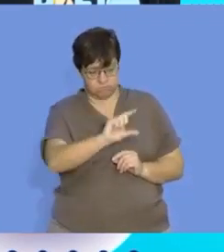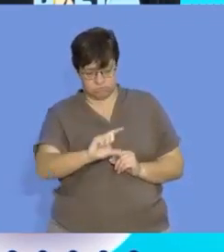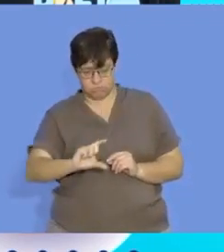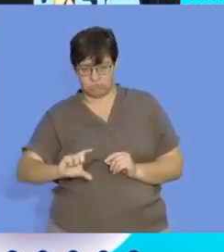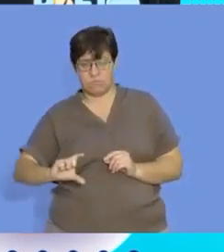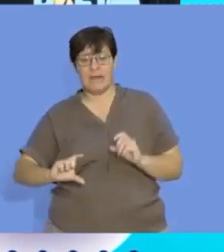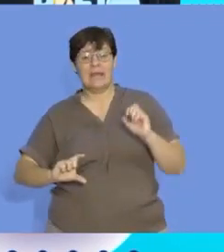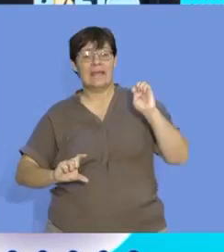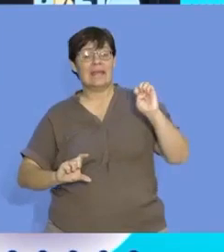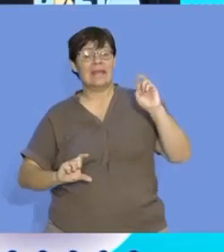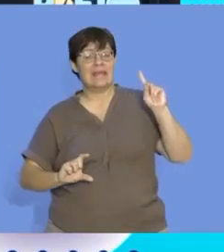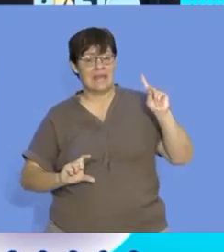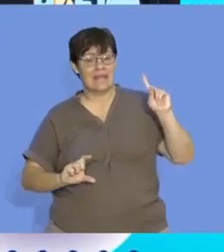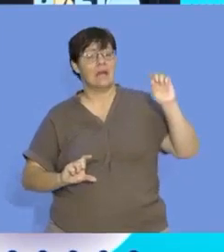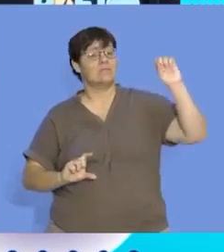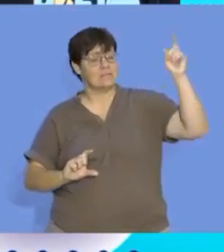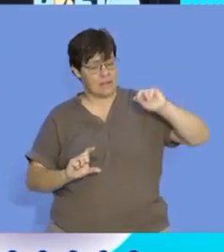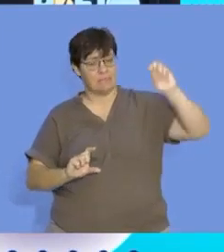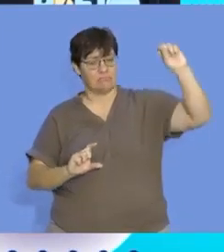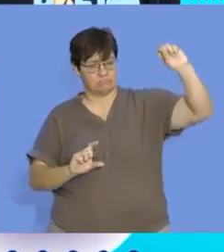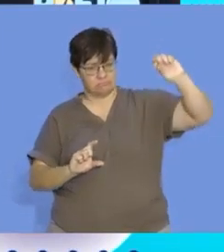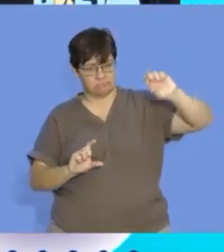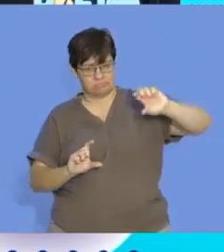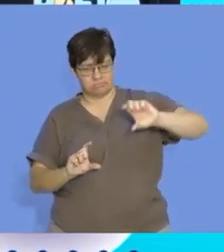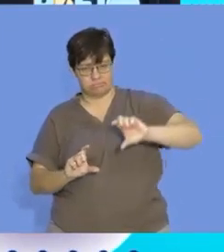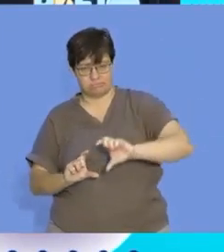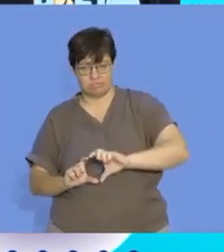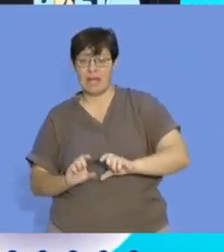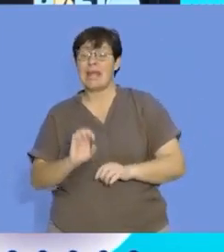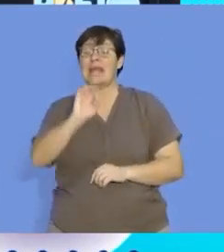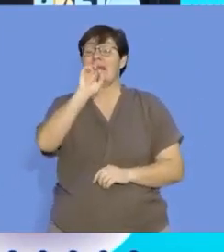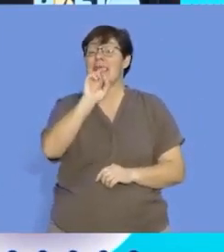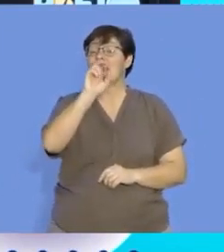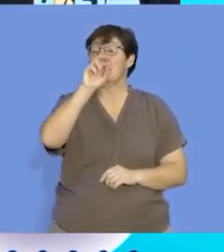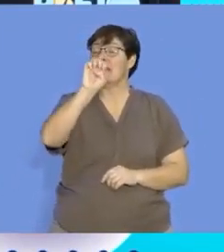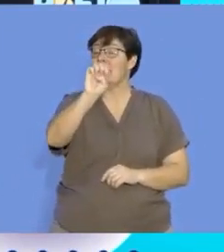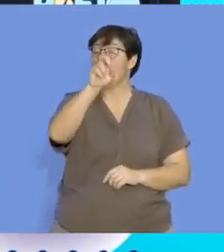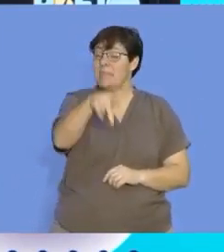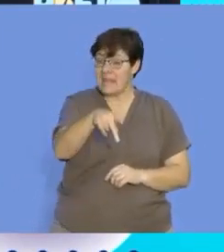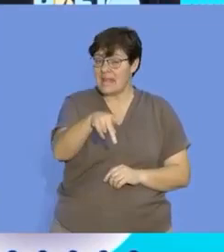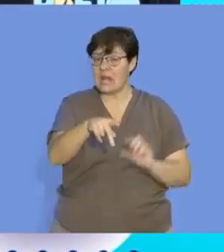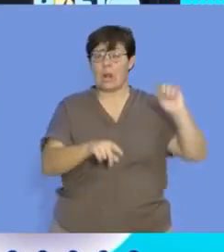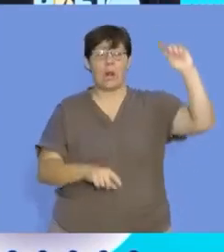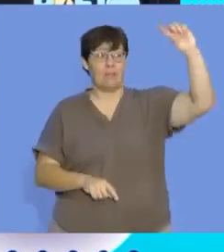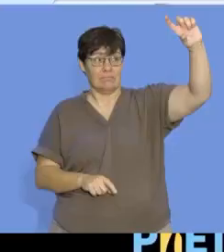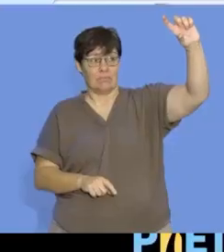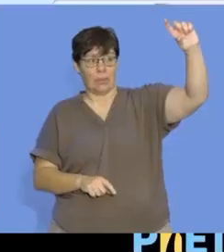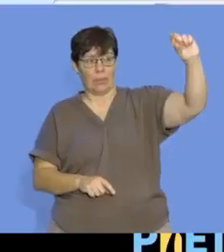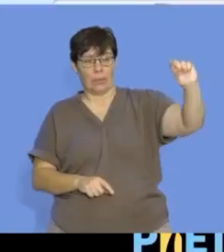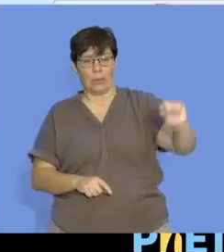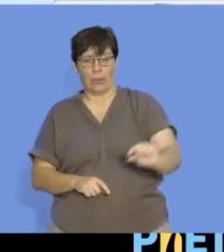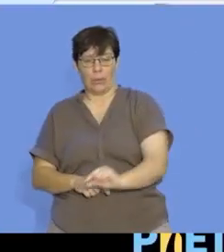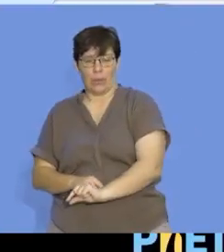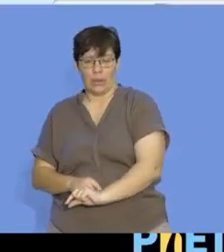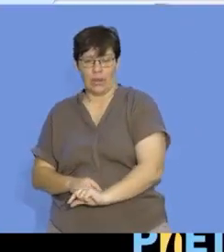energy also increased, and the potential got smaller. But the total stayed the